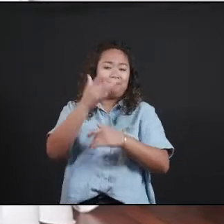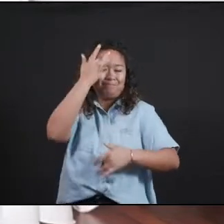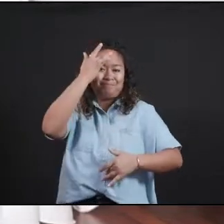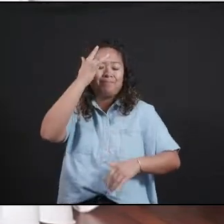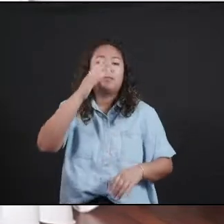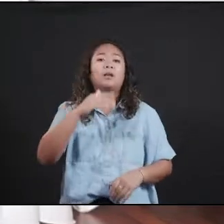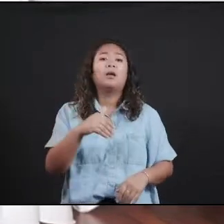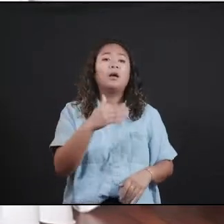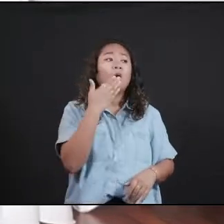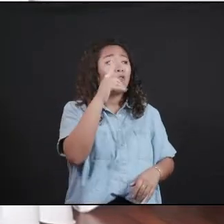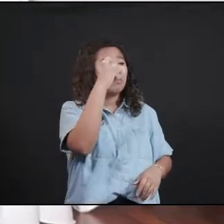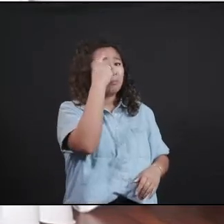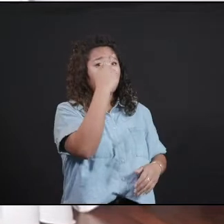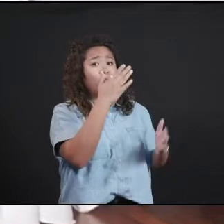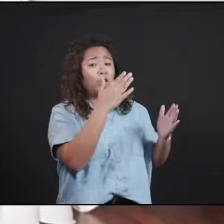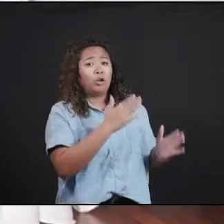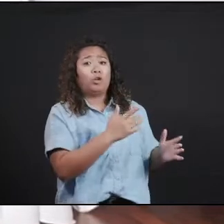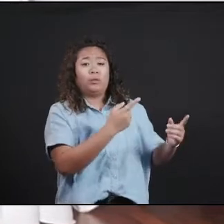doh.vi.gov or text